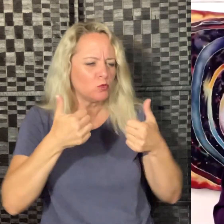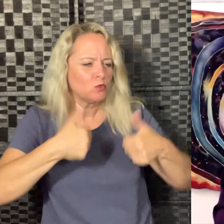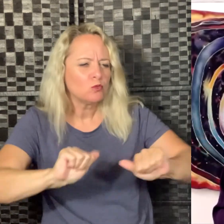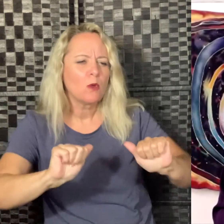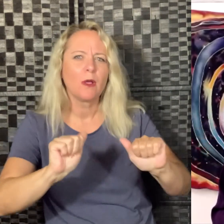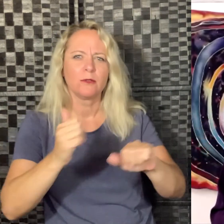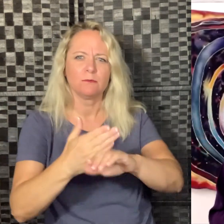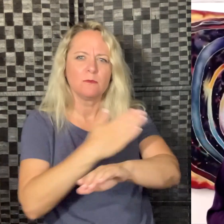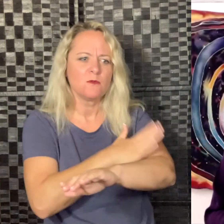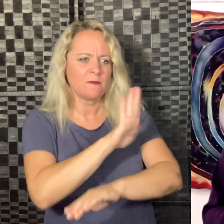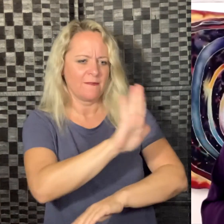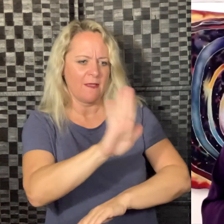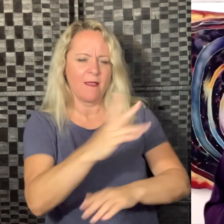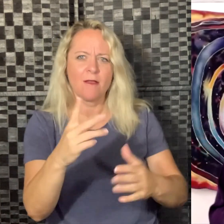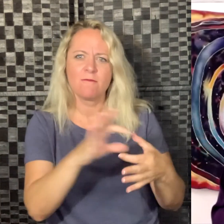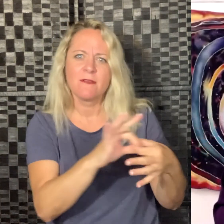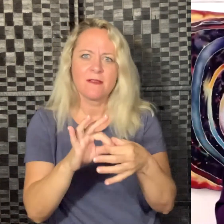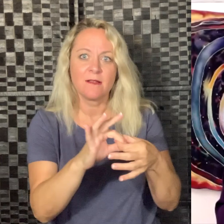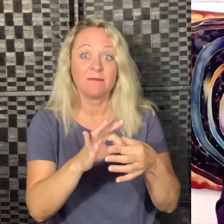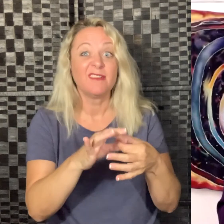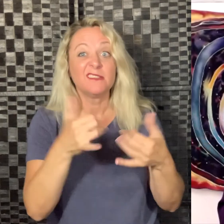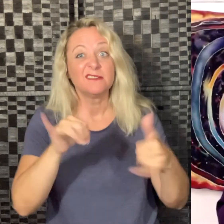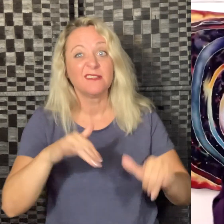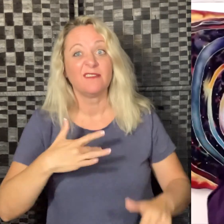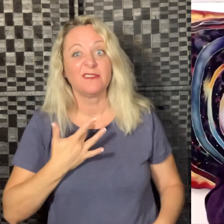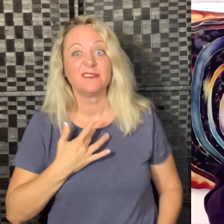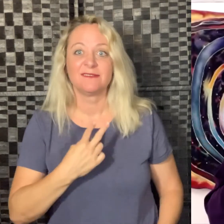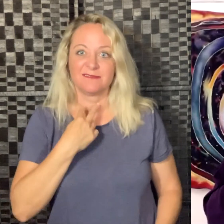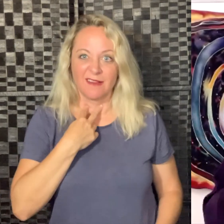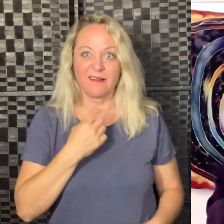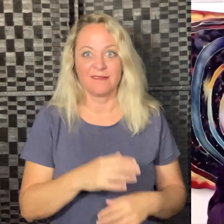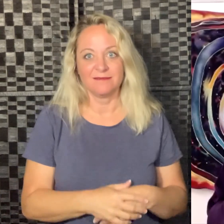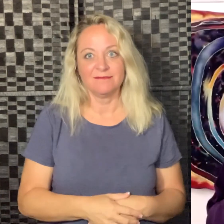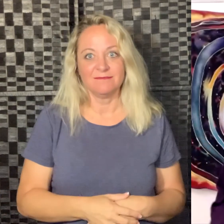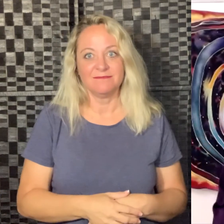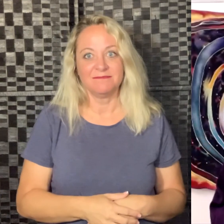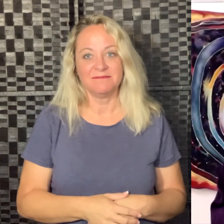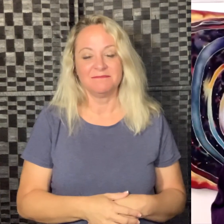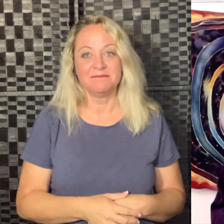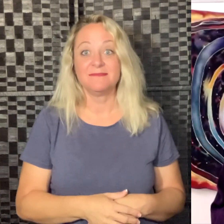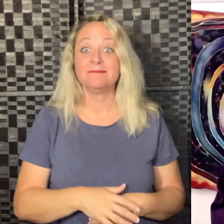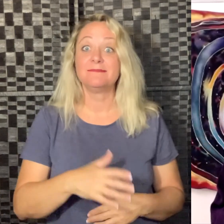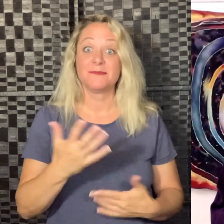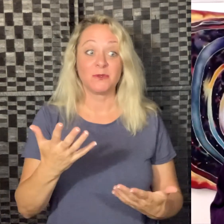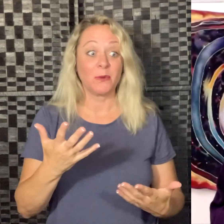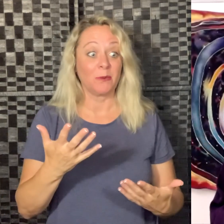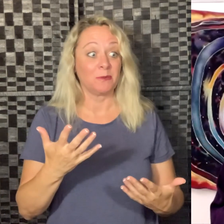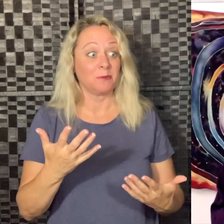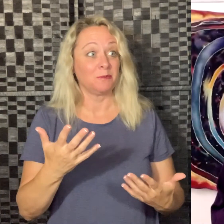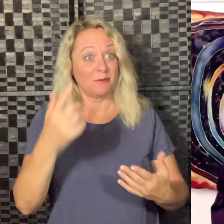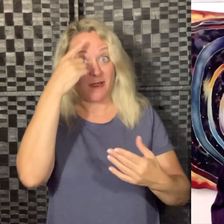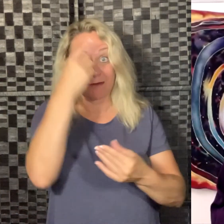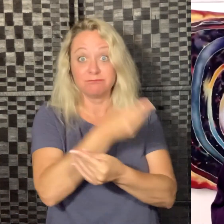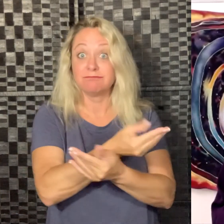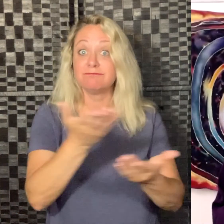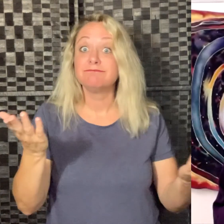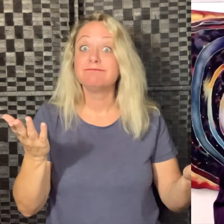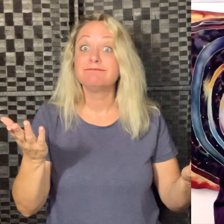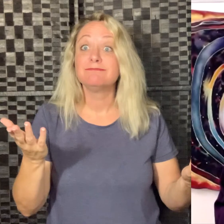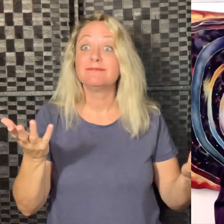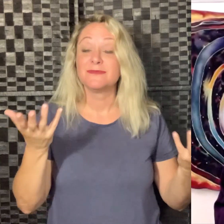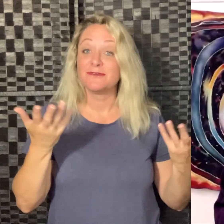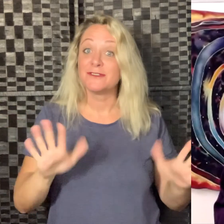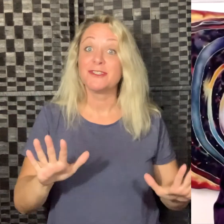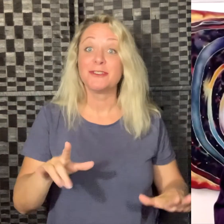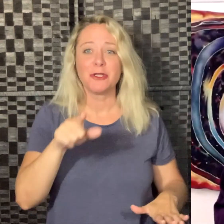themselves stuck. So, with that having said, I think I've offered enough for you to